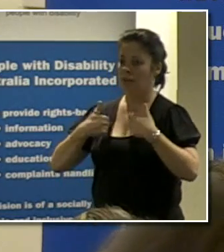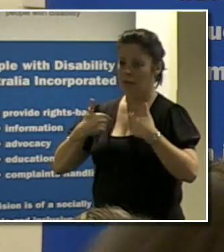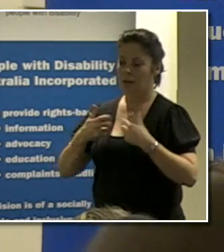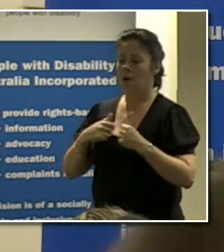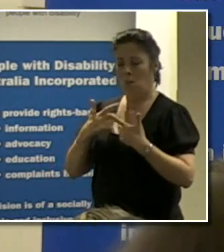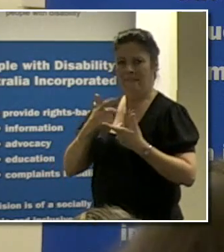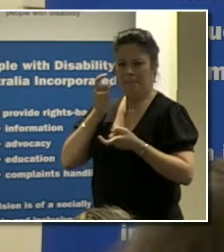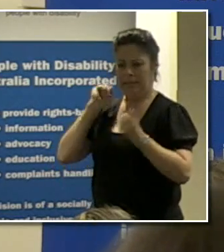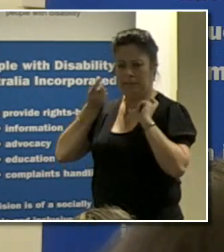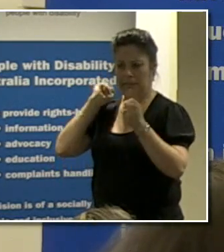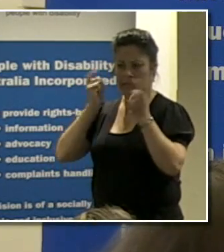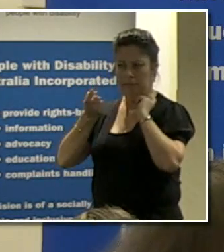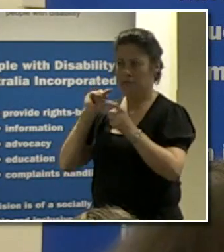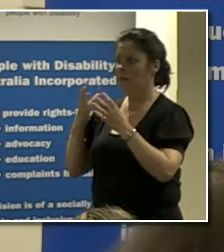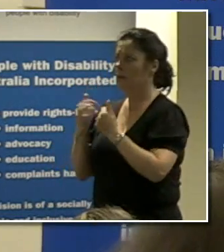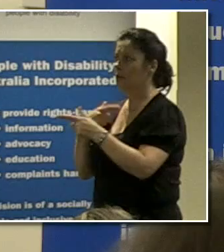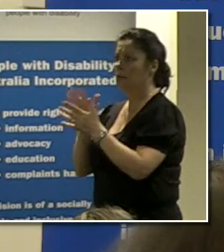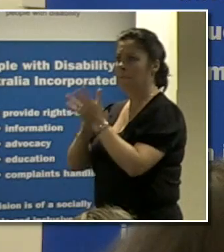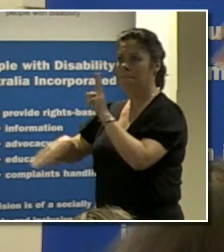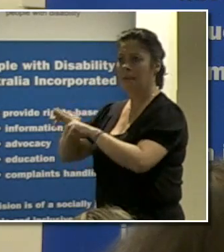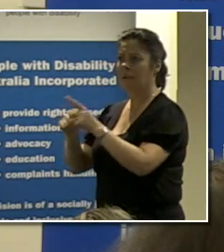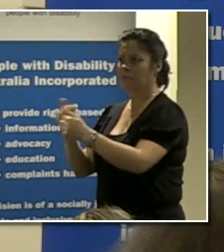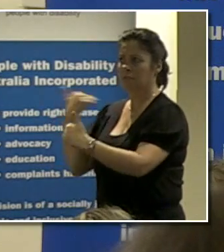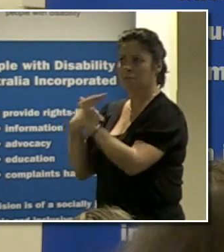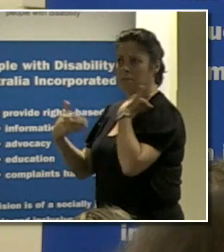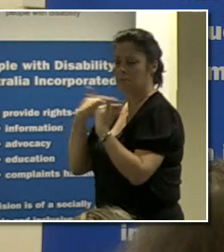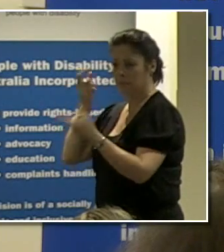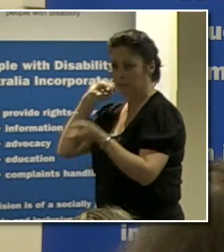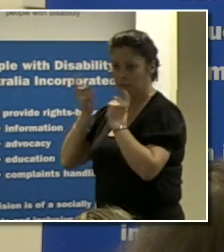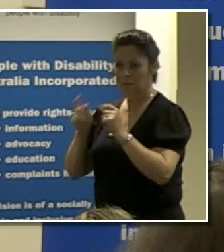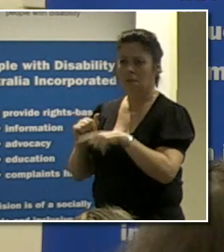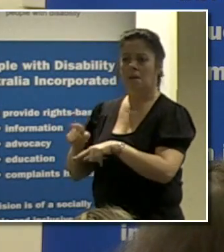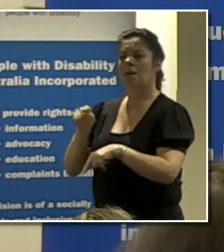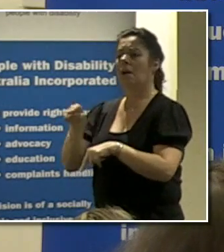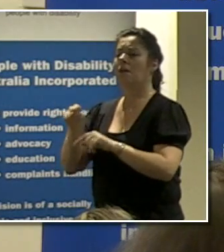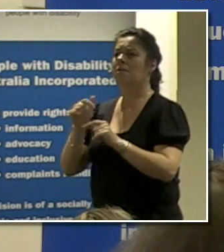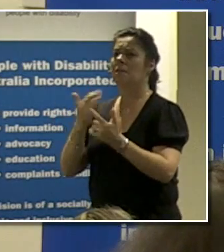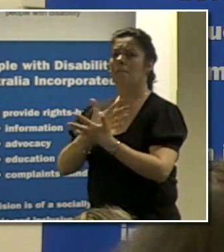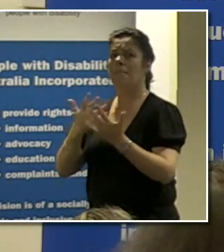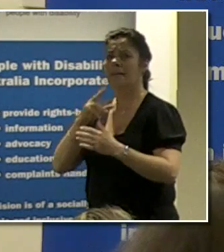a lot of concerns from parents and also youth that are tipping up to the age of